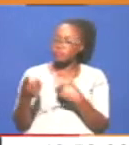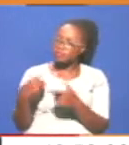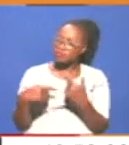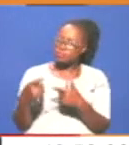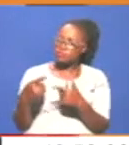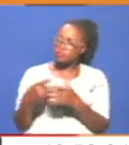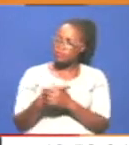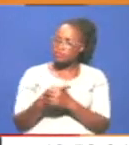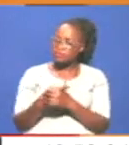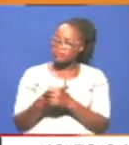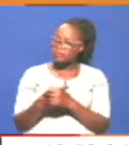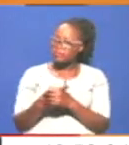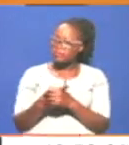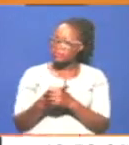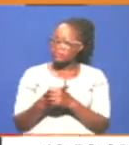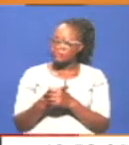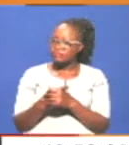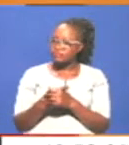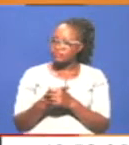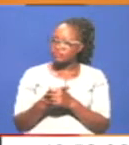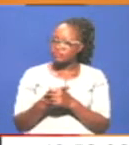Yes. Now, what we had was that actually